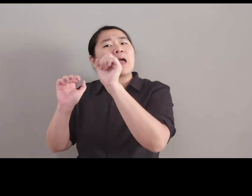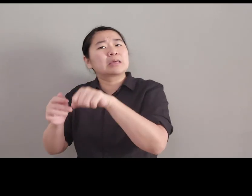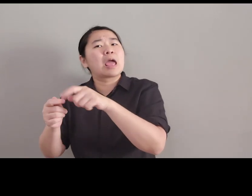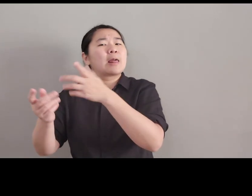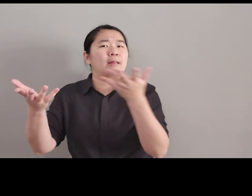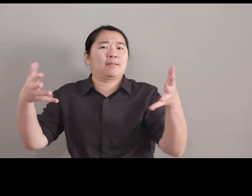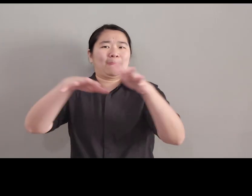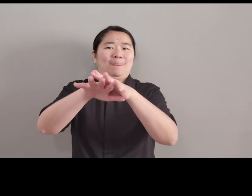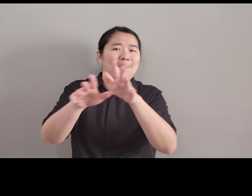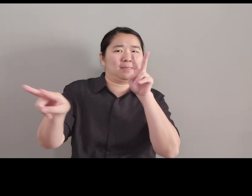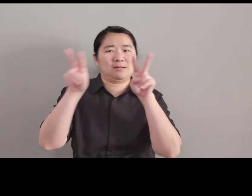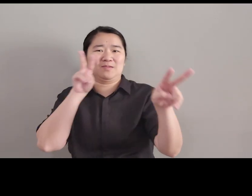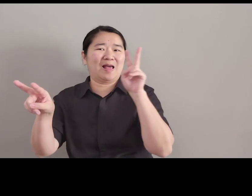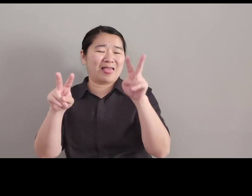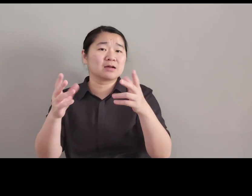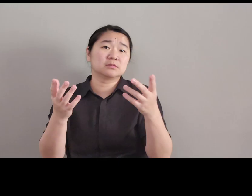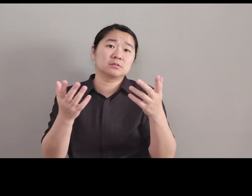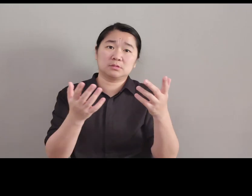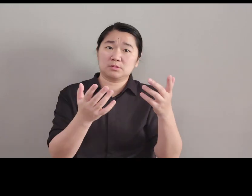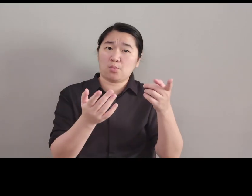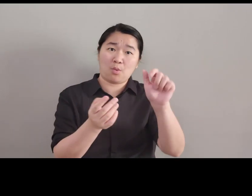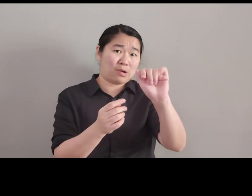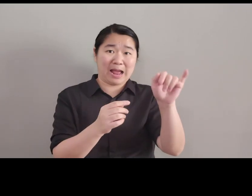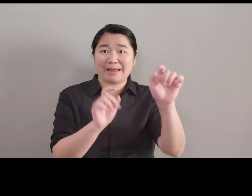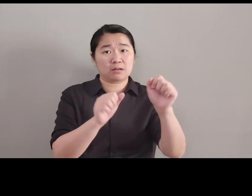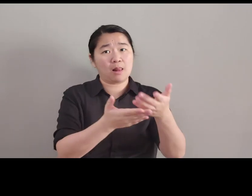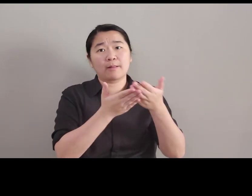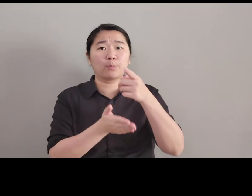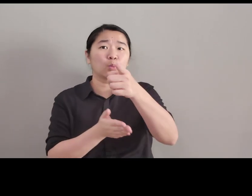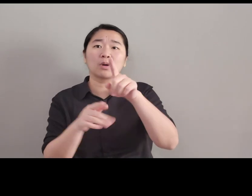fixed. So we'll always still need the knowledge,